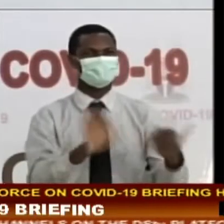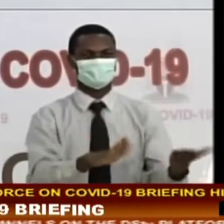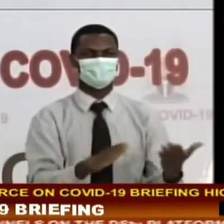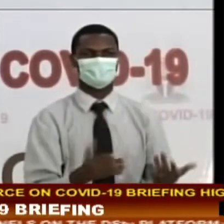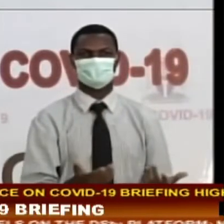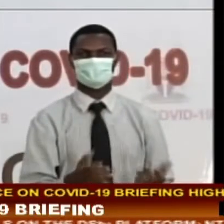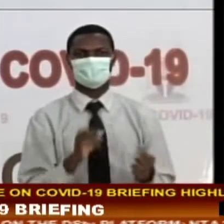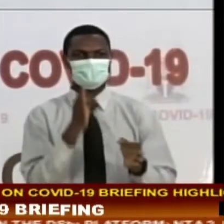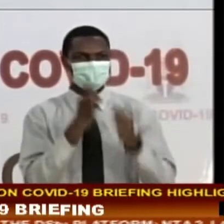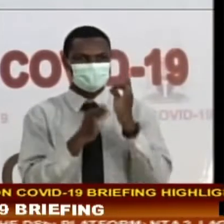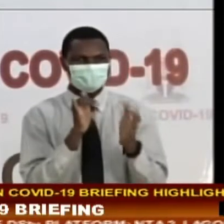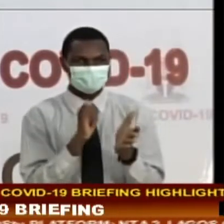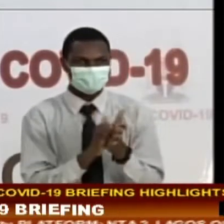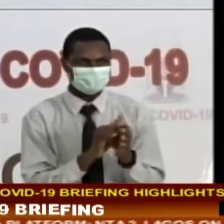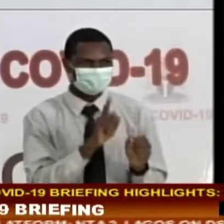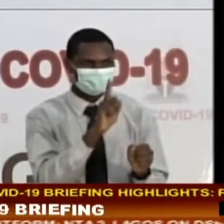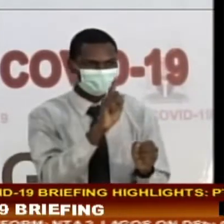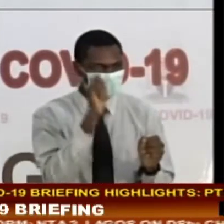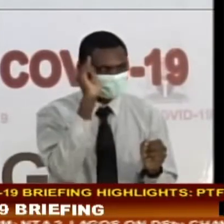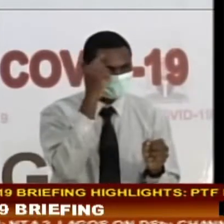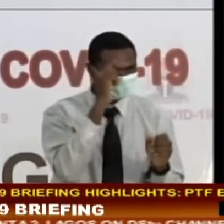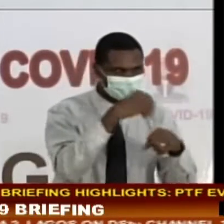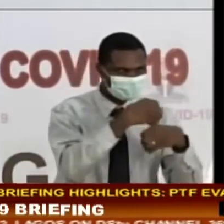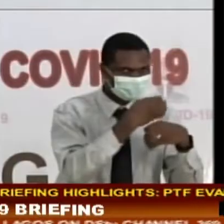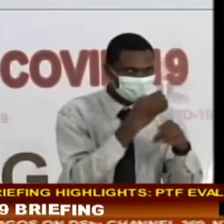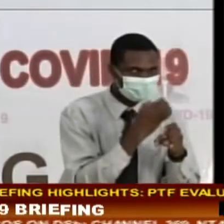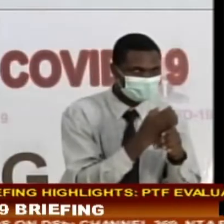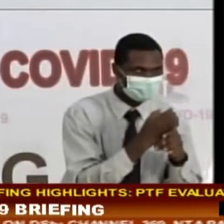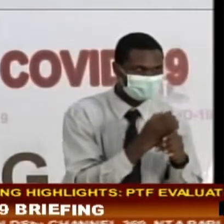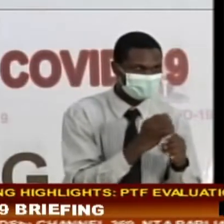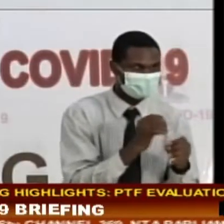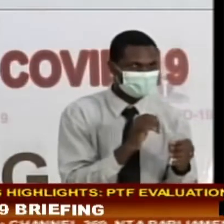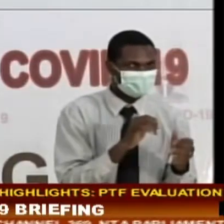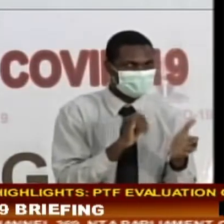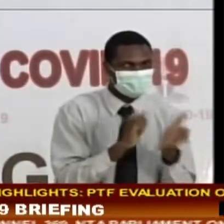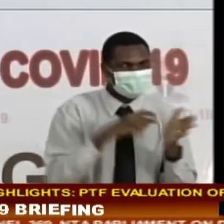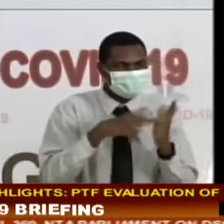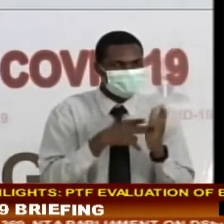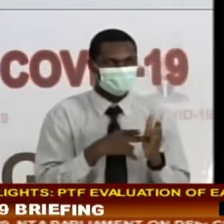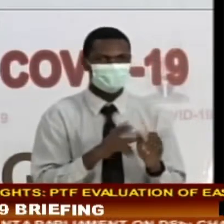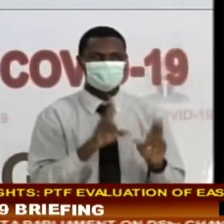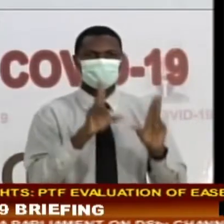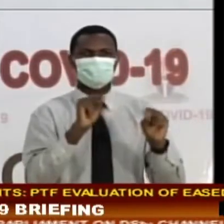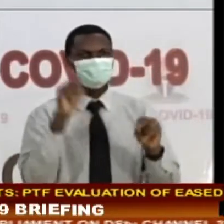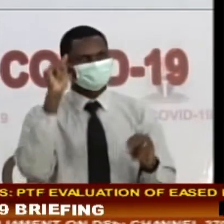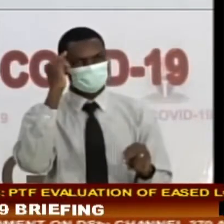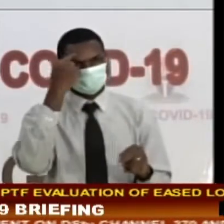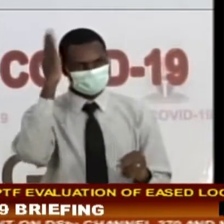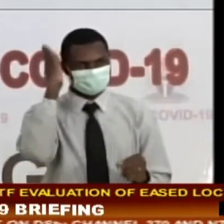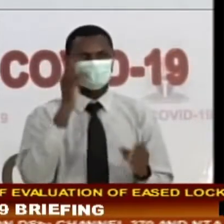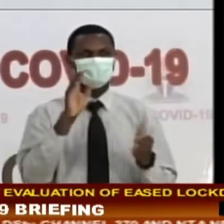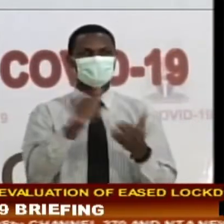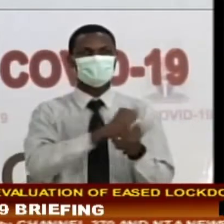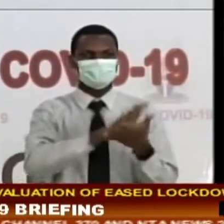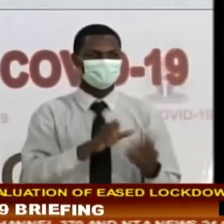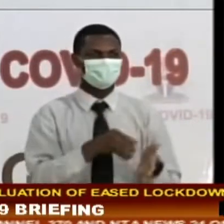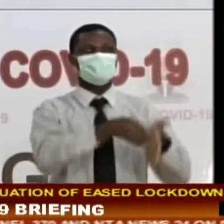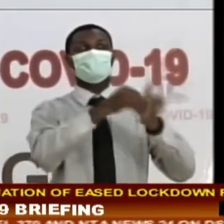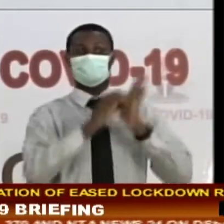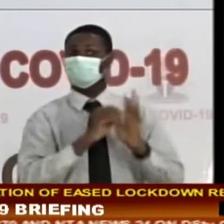weapon created by a government then no government will destroy its own citizens you would expect that that government would